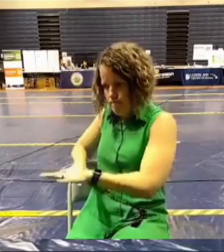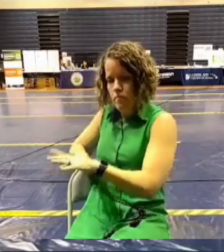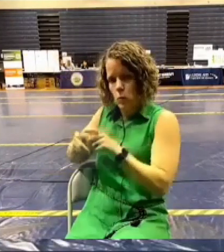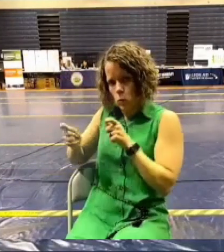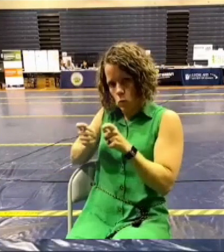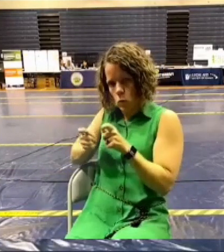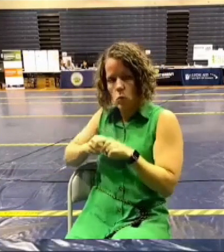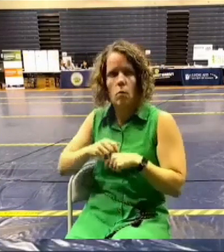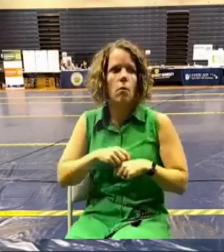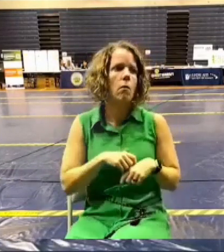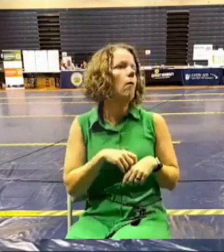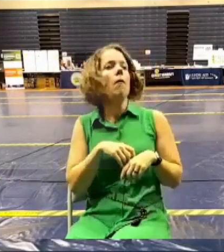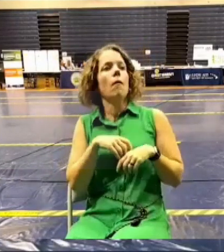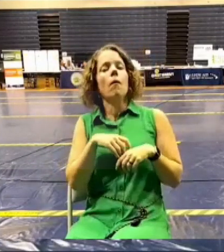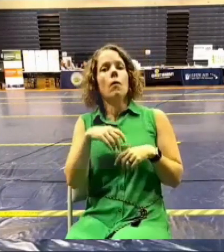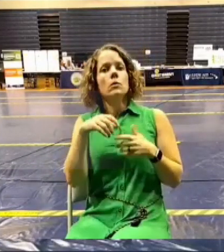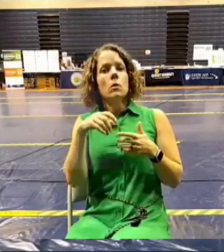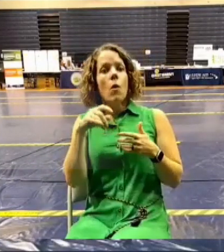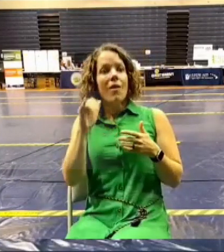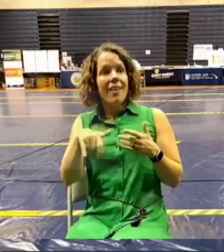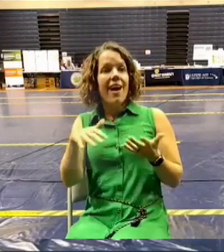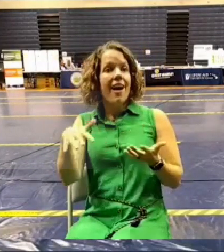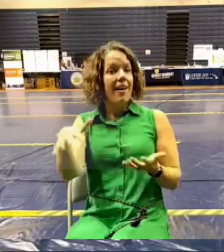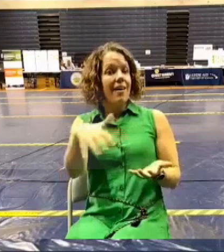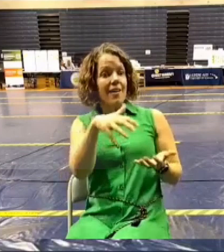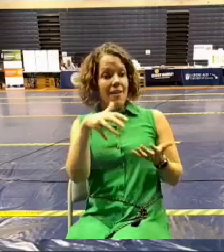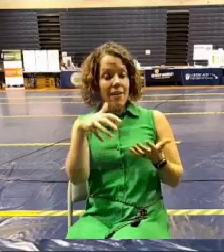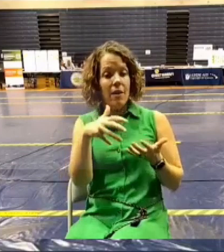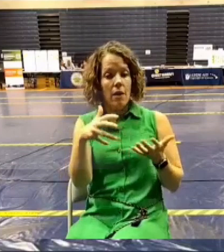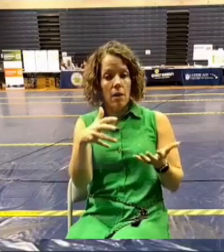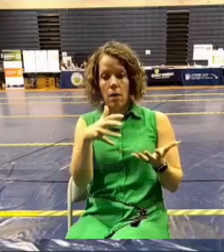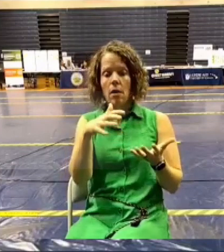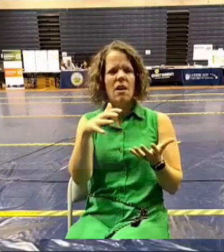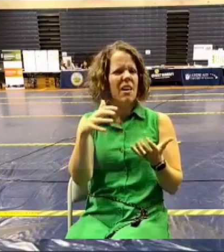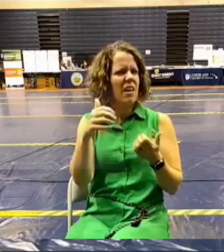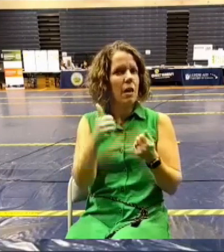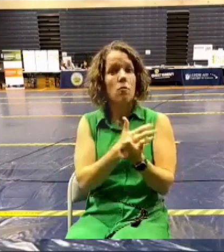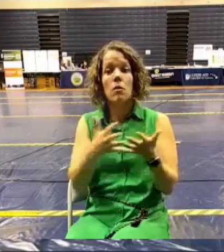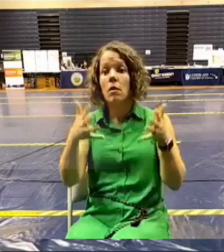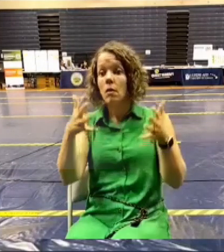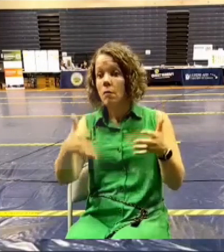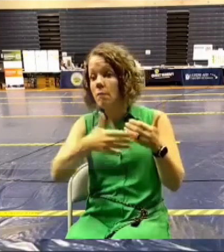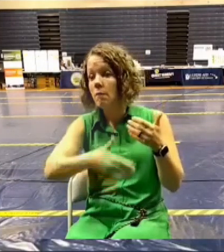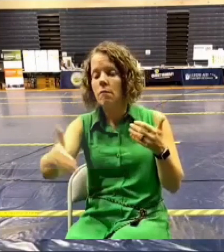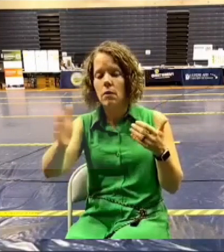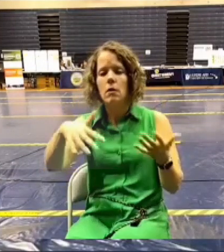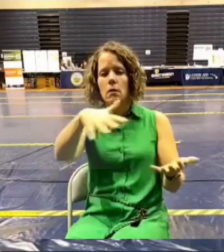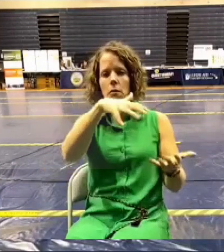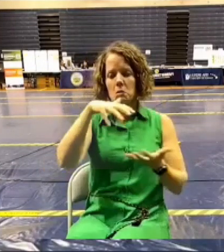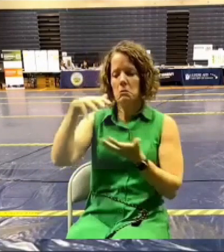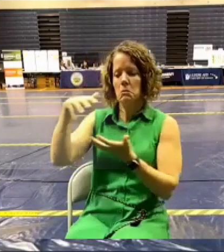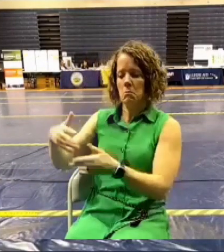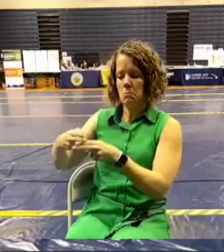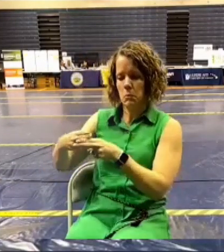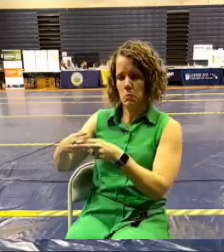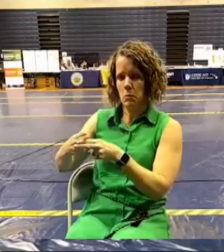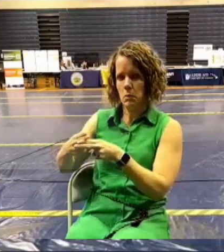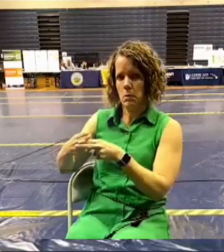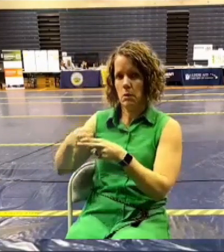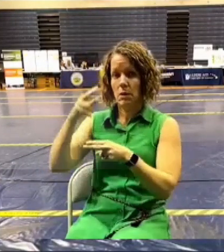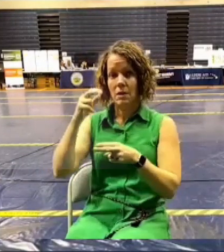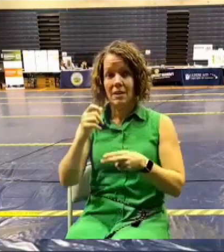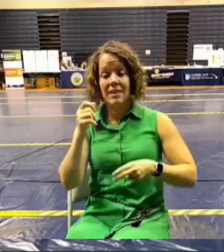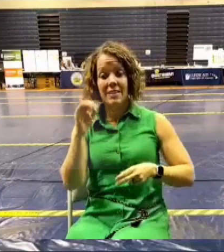would still go to the temporary debris storage site, so do not believe that that would be effective and worth that extra